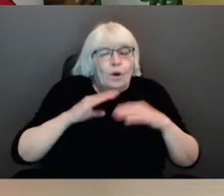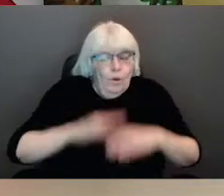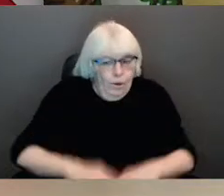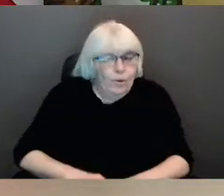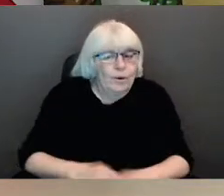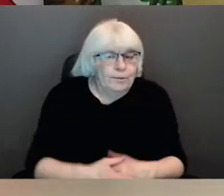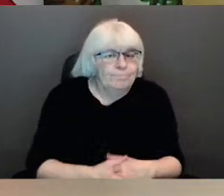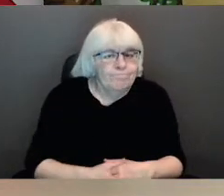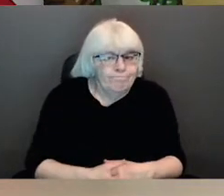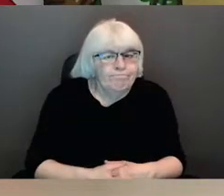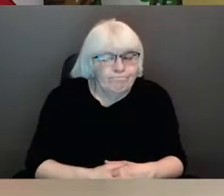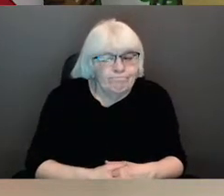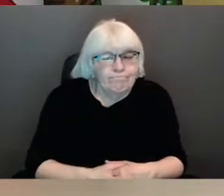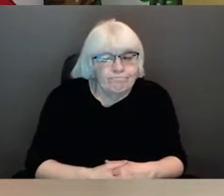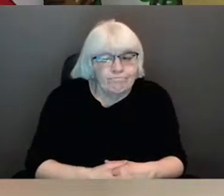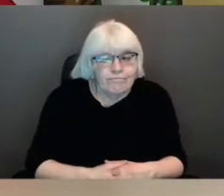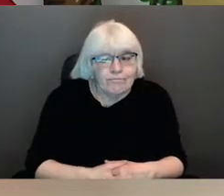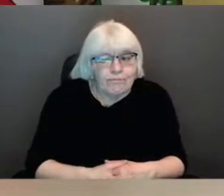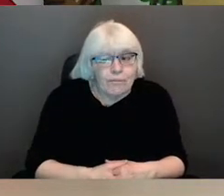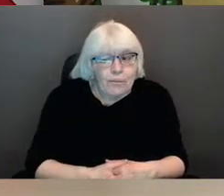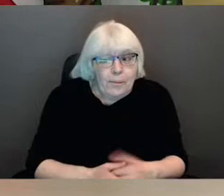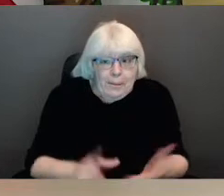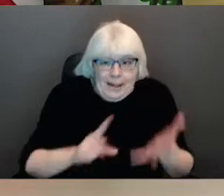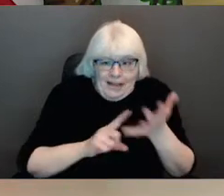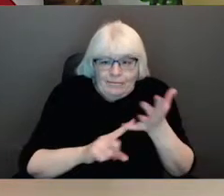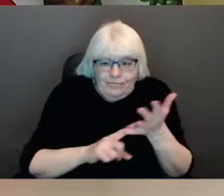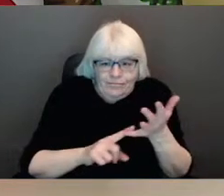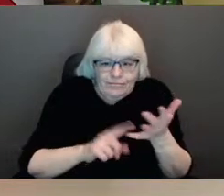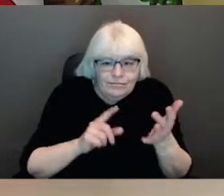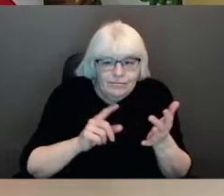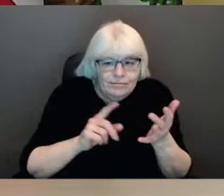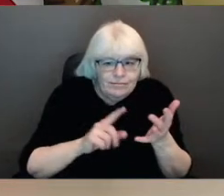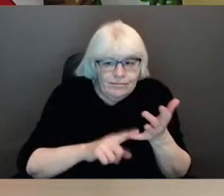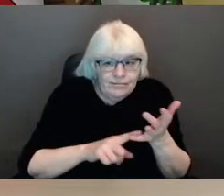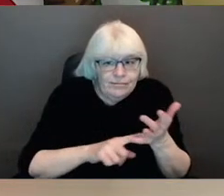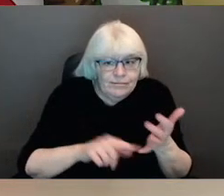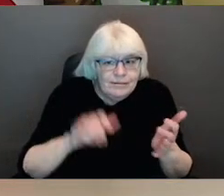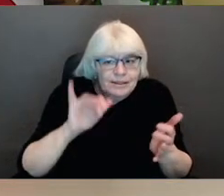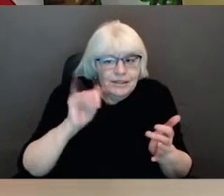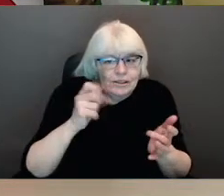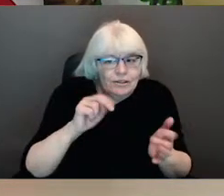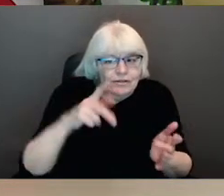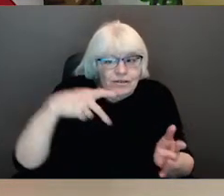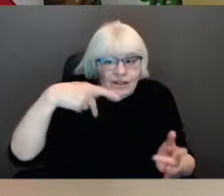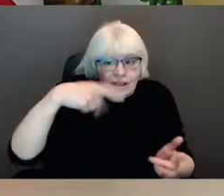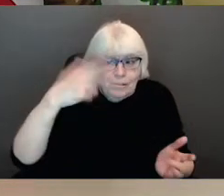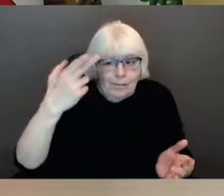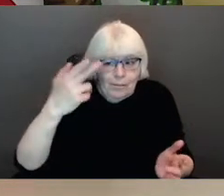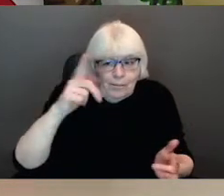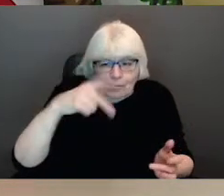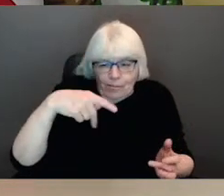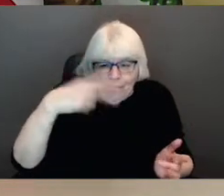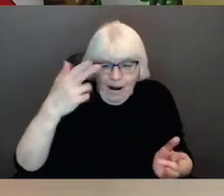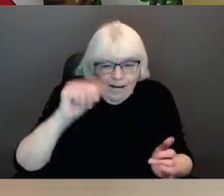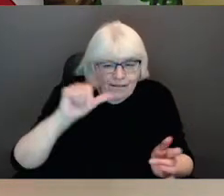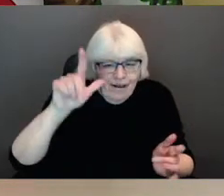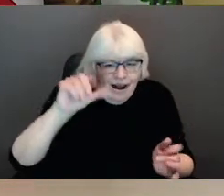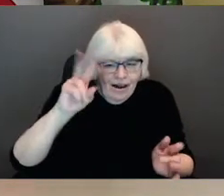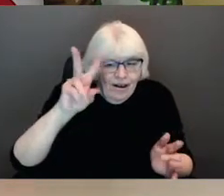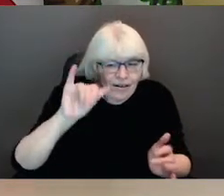late January, and we'll be expecting 200 more in February. This is the first oral antiviral